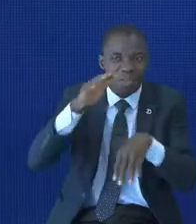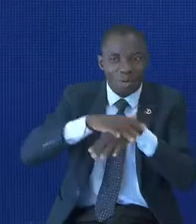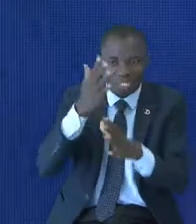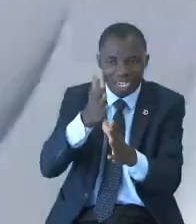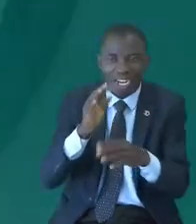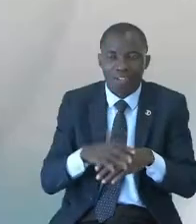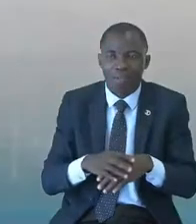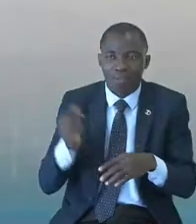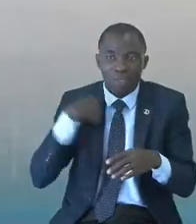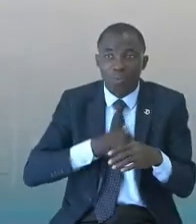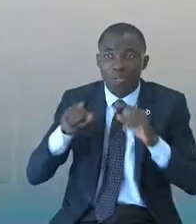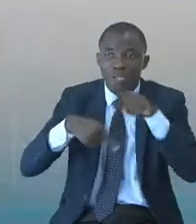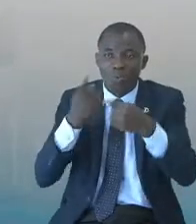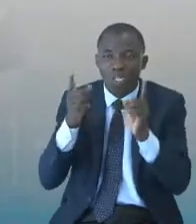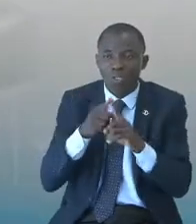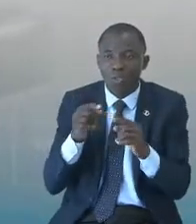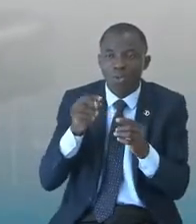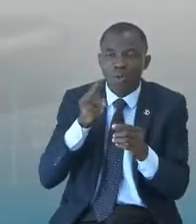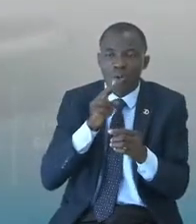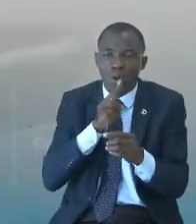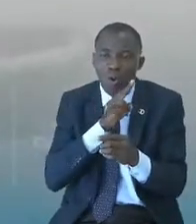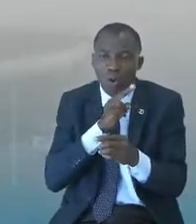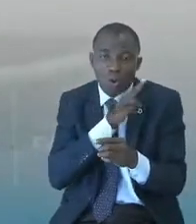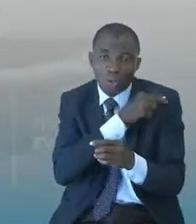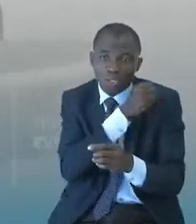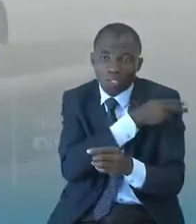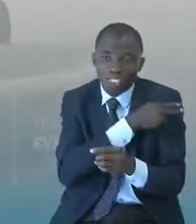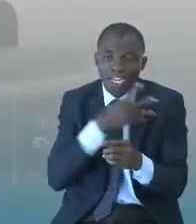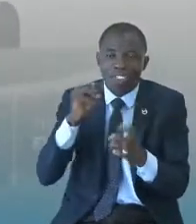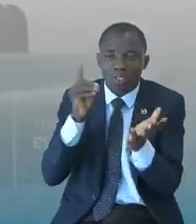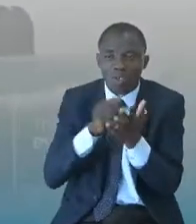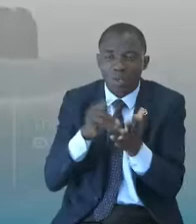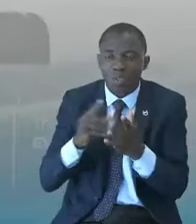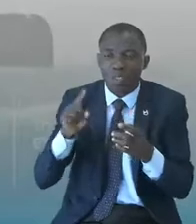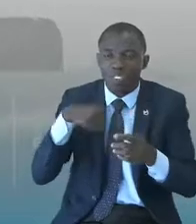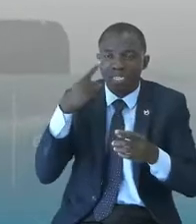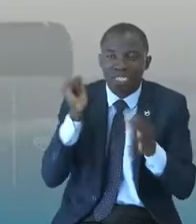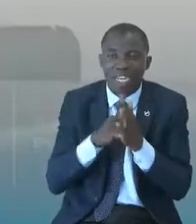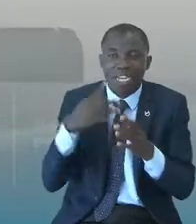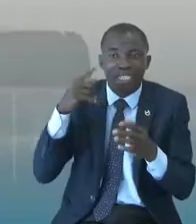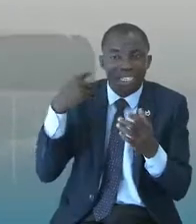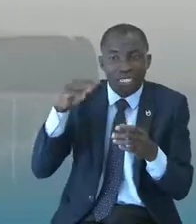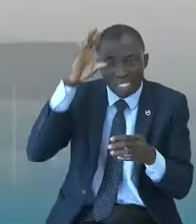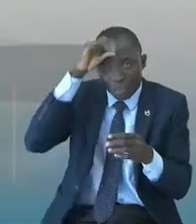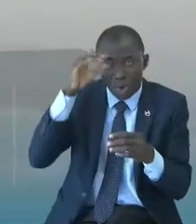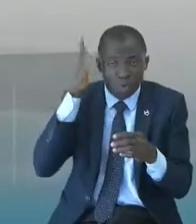We went to the hospital. Doctor told me that there is nothing we can use apart from goes for surgery.